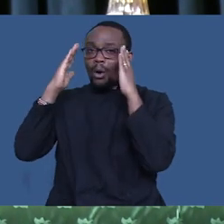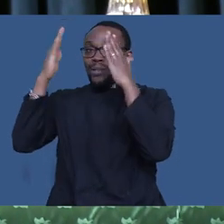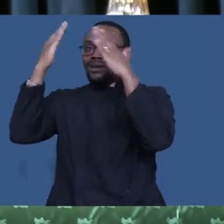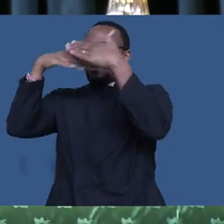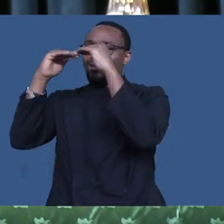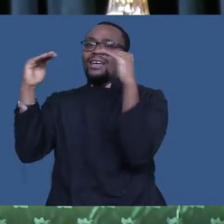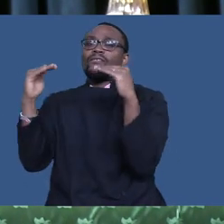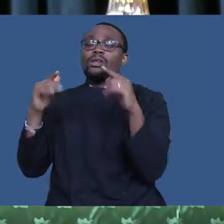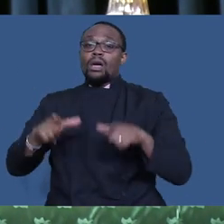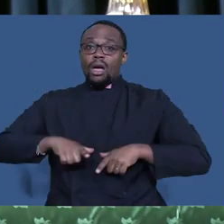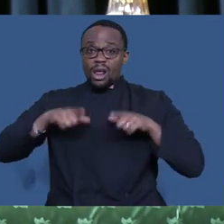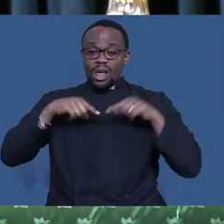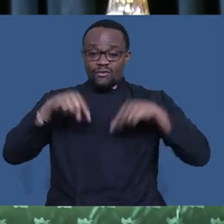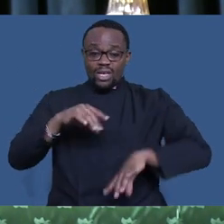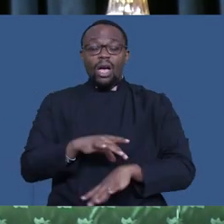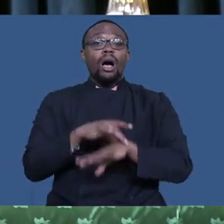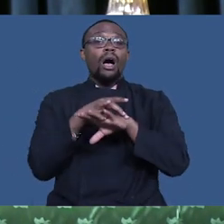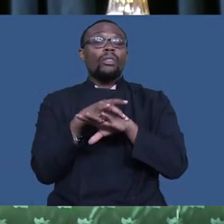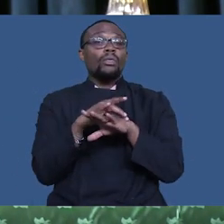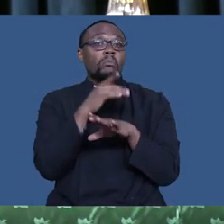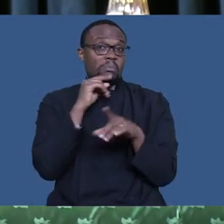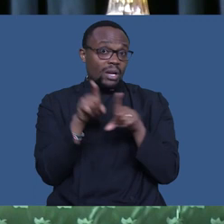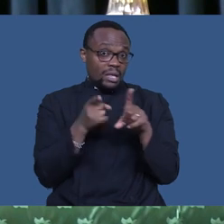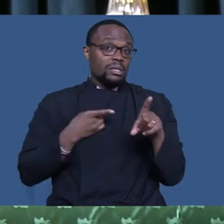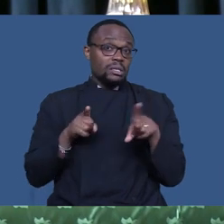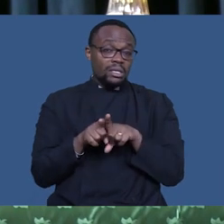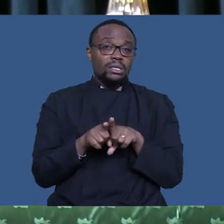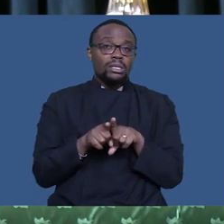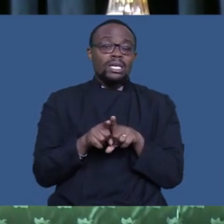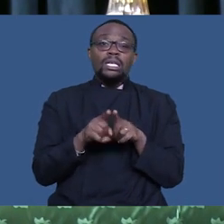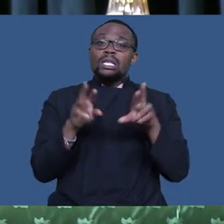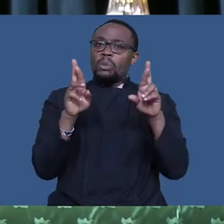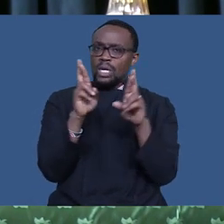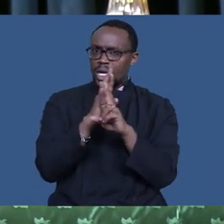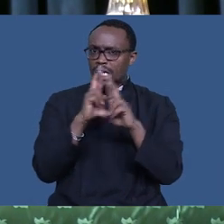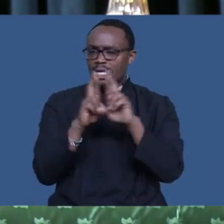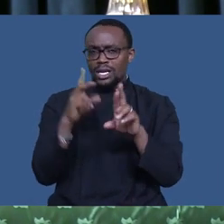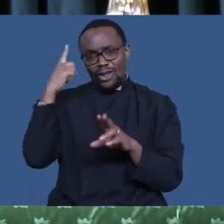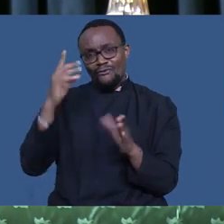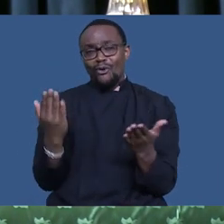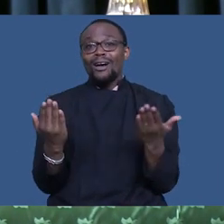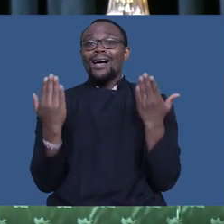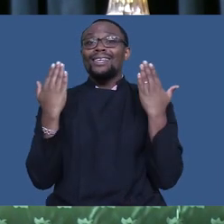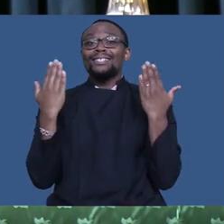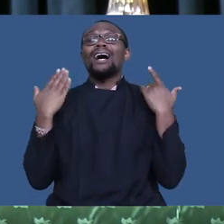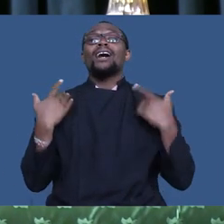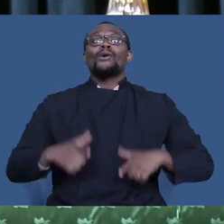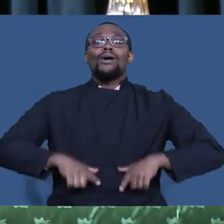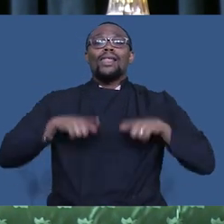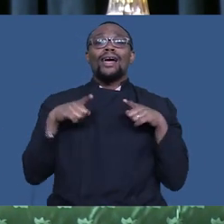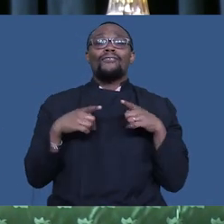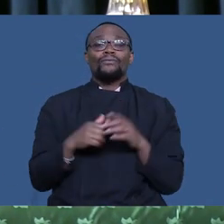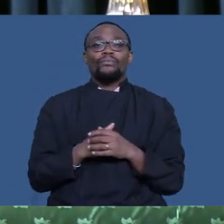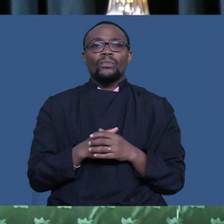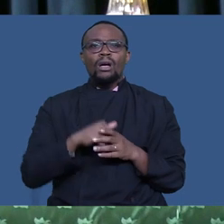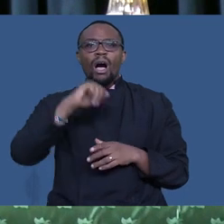earth, brothers and sisters, are a preparation for eternity. Matthew Henry